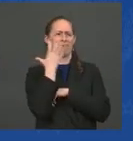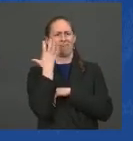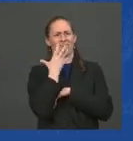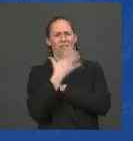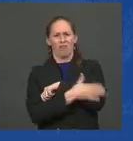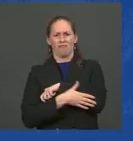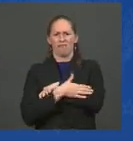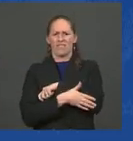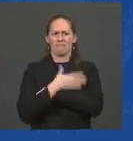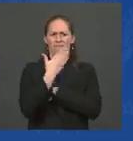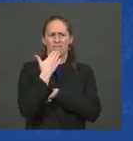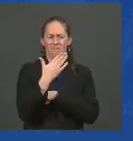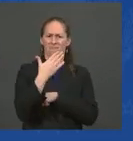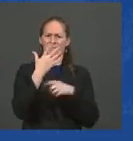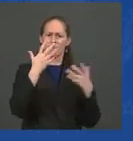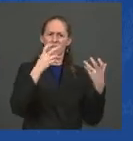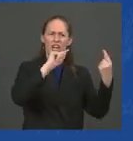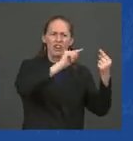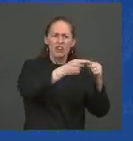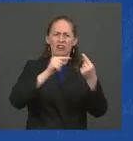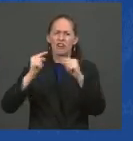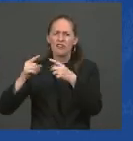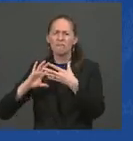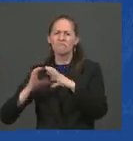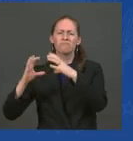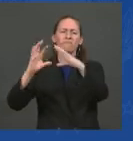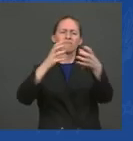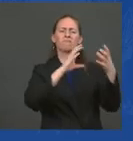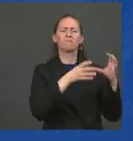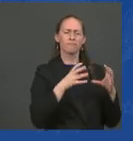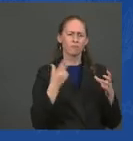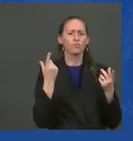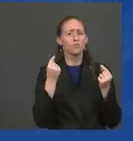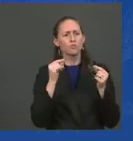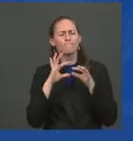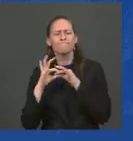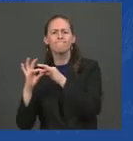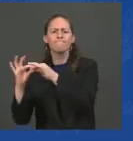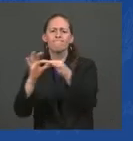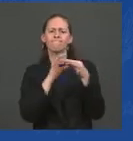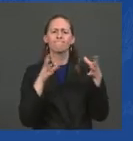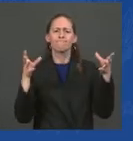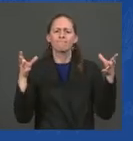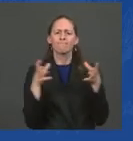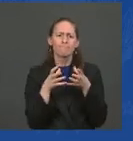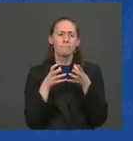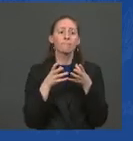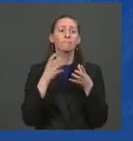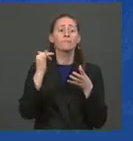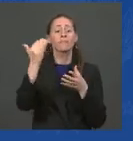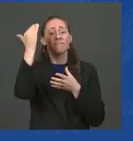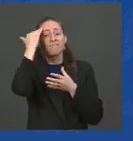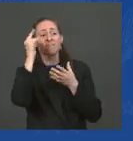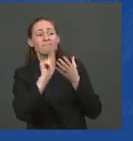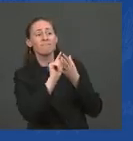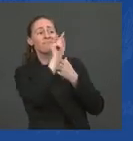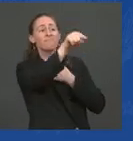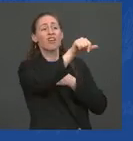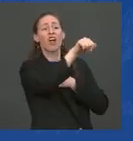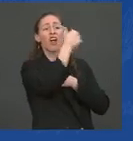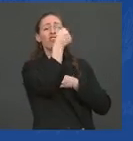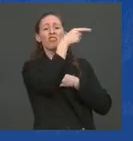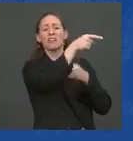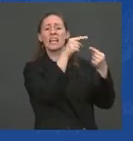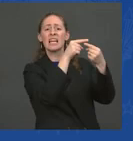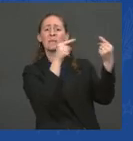the hand of vengeance by voluntarily submitting their captive enemies to the judgment of the rule of law is one of the most